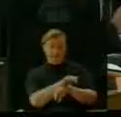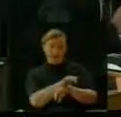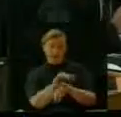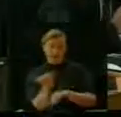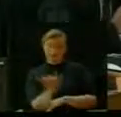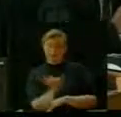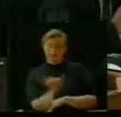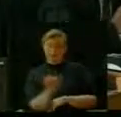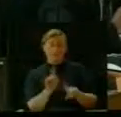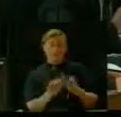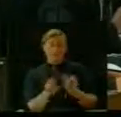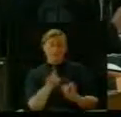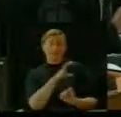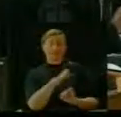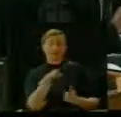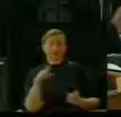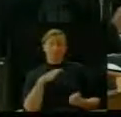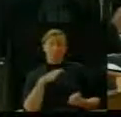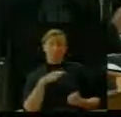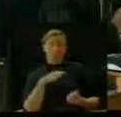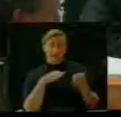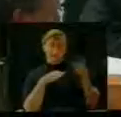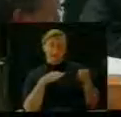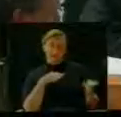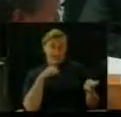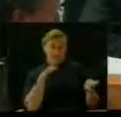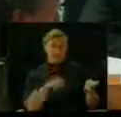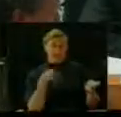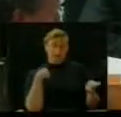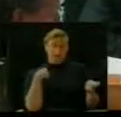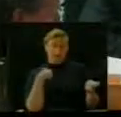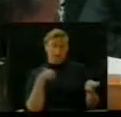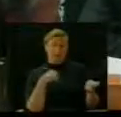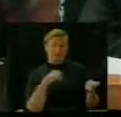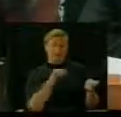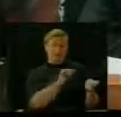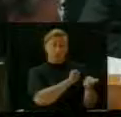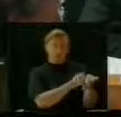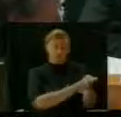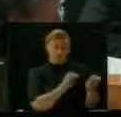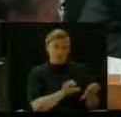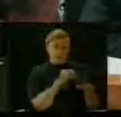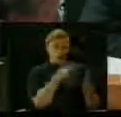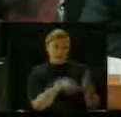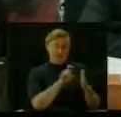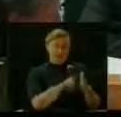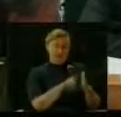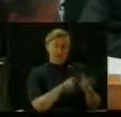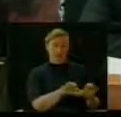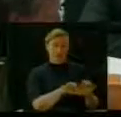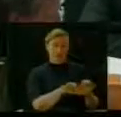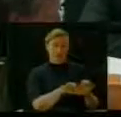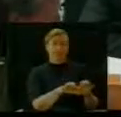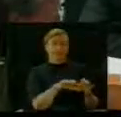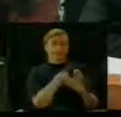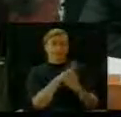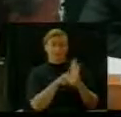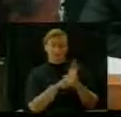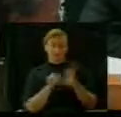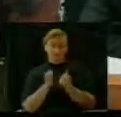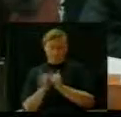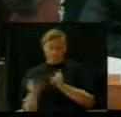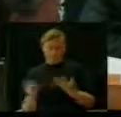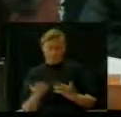did tonight, she did. But as a committee, they need to have the authority to do what they do. And their authority